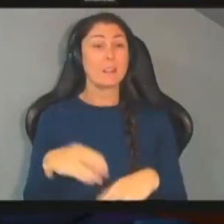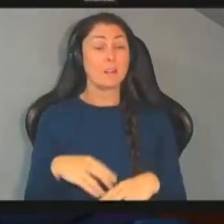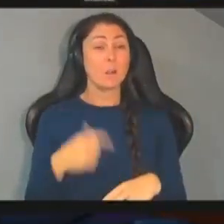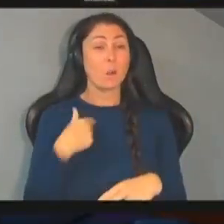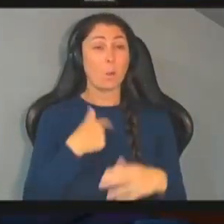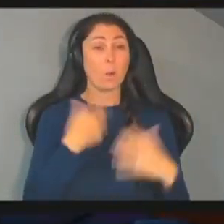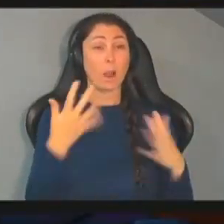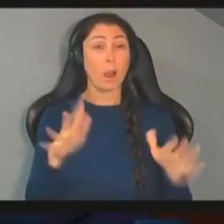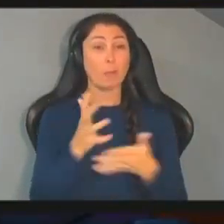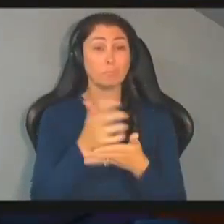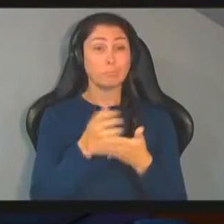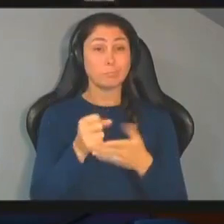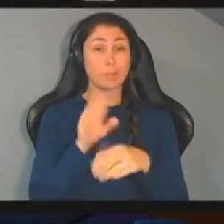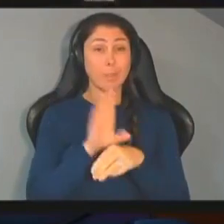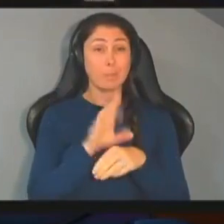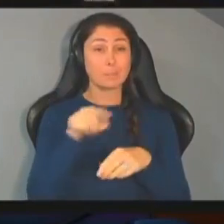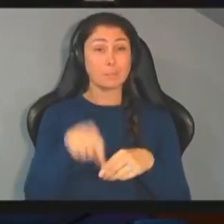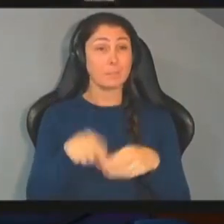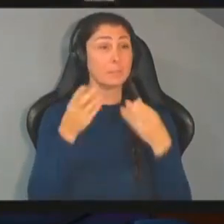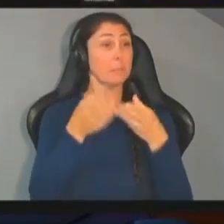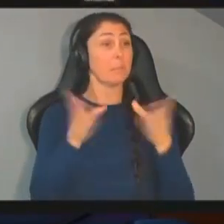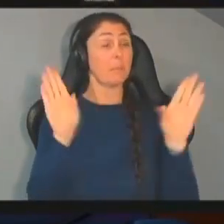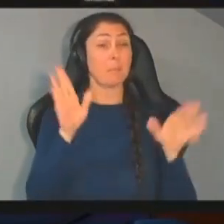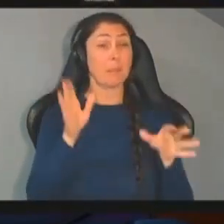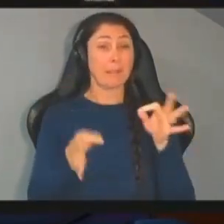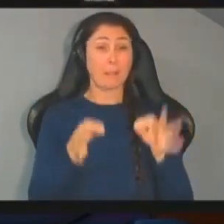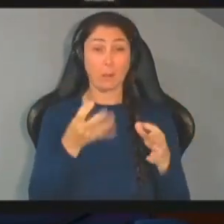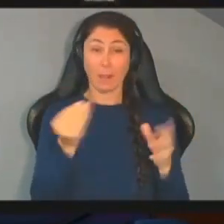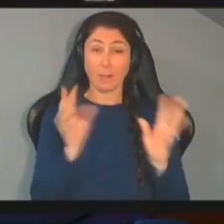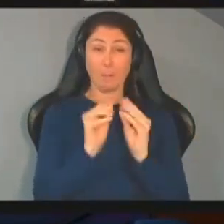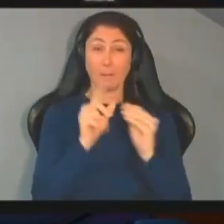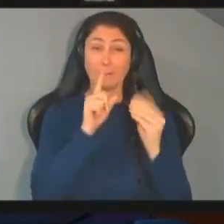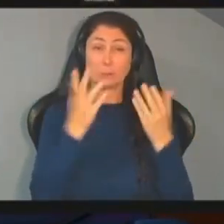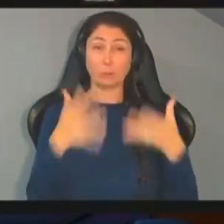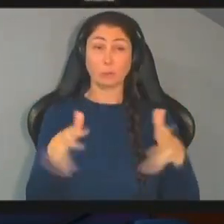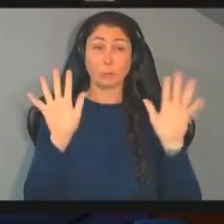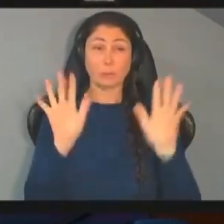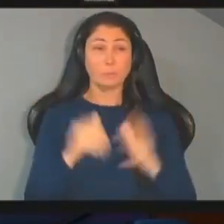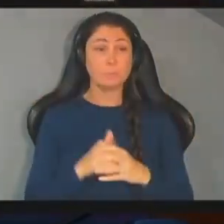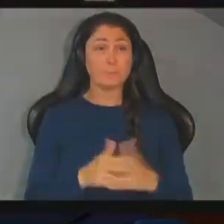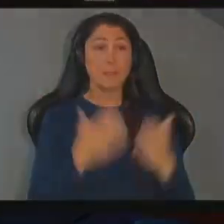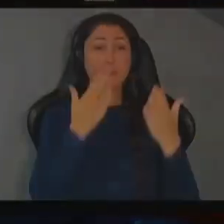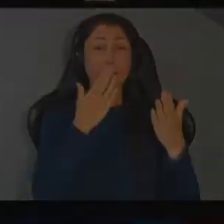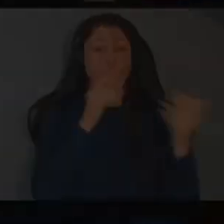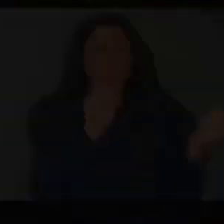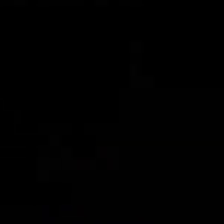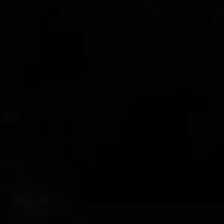business of this public hearing and the meeting is adjourned. Thank you all.